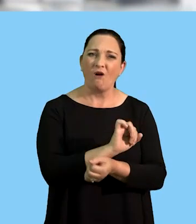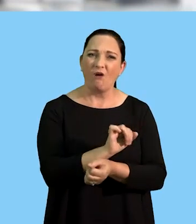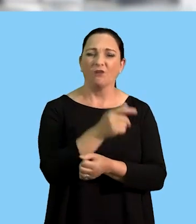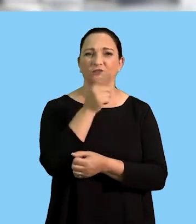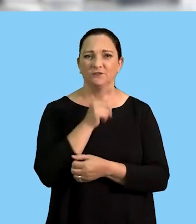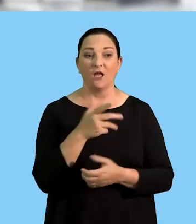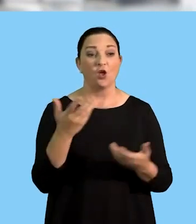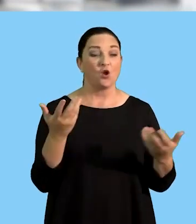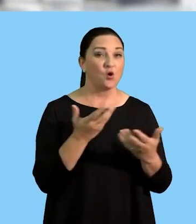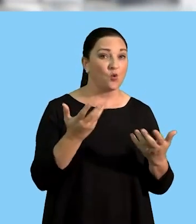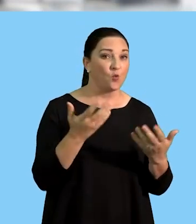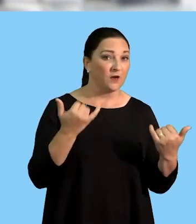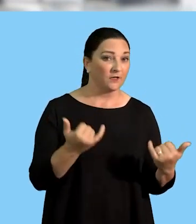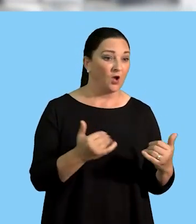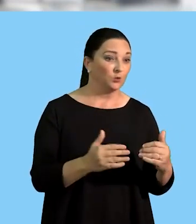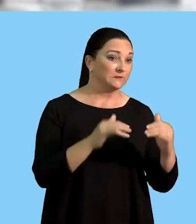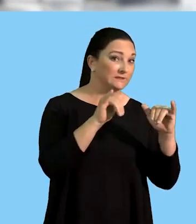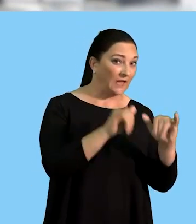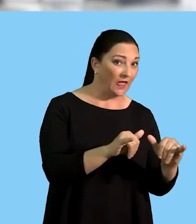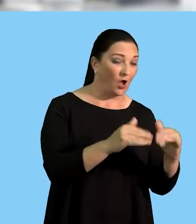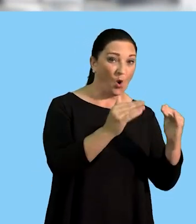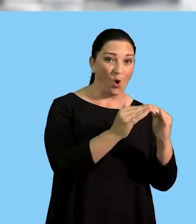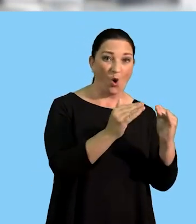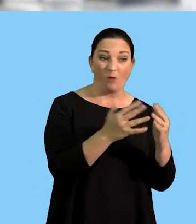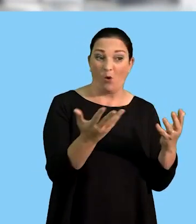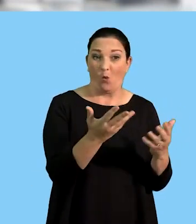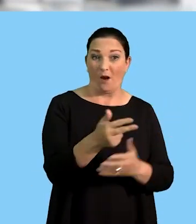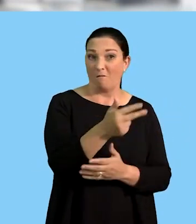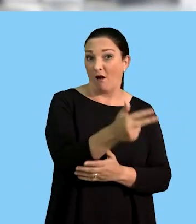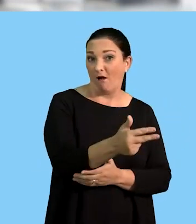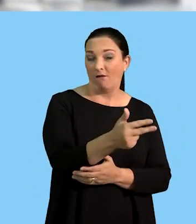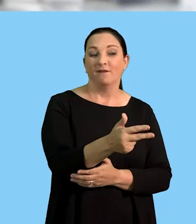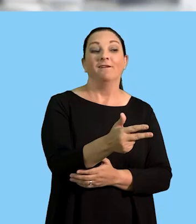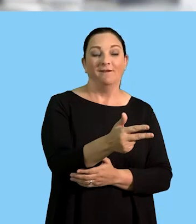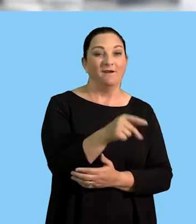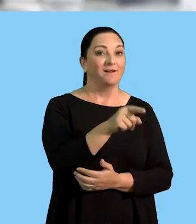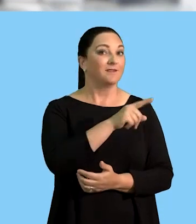specify where you stay, because where you stay determines the risk of